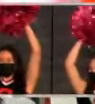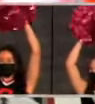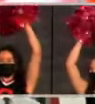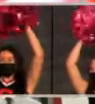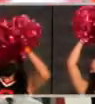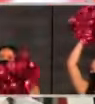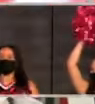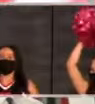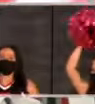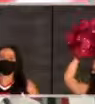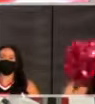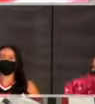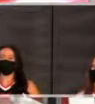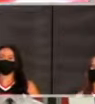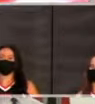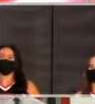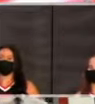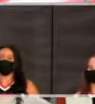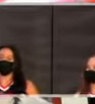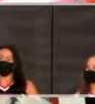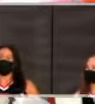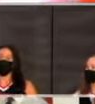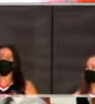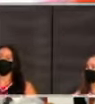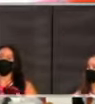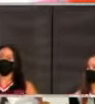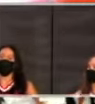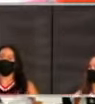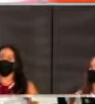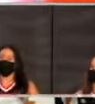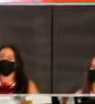Thank you, Northridge. We're honored to be here with you guys. Thank you.